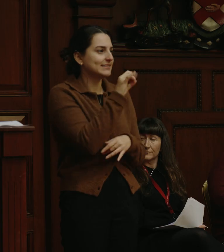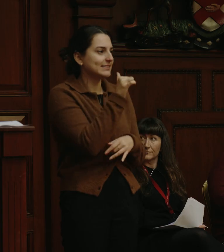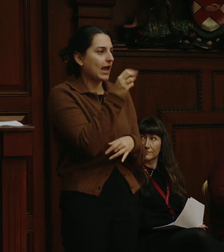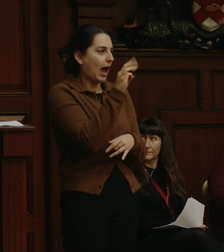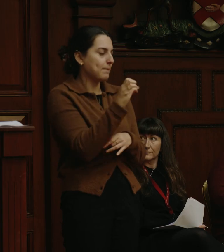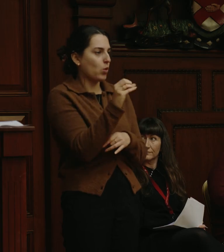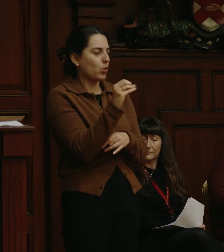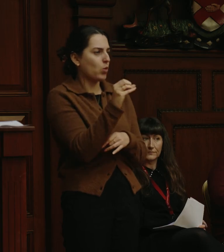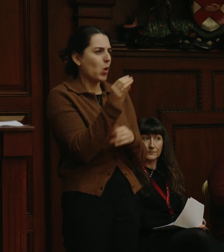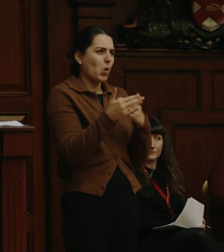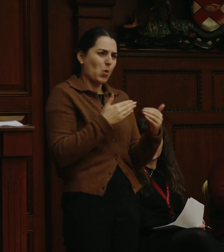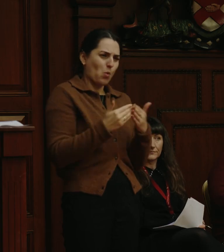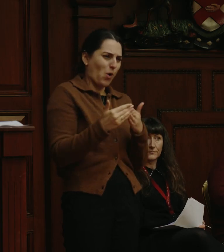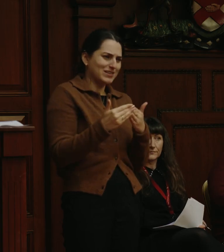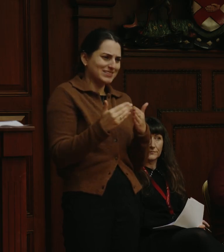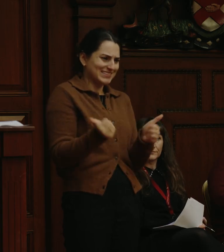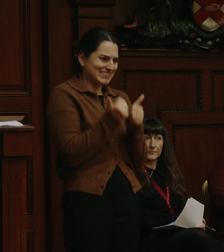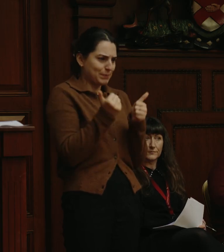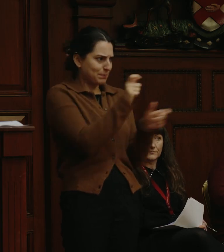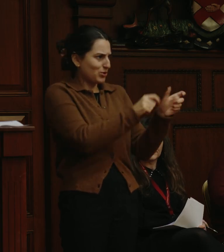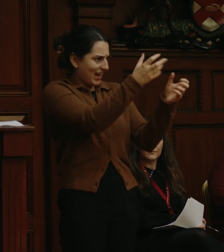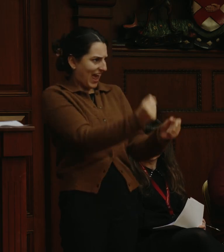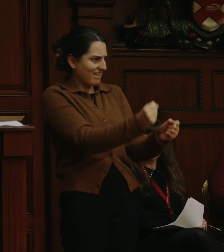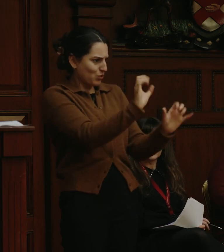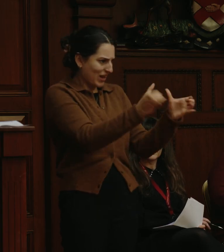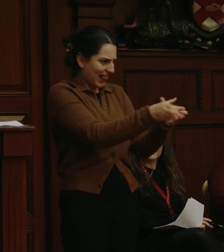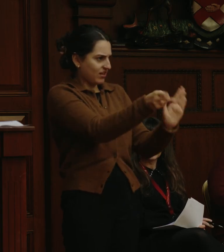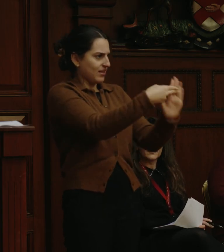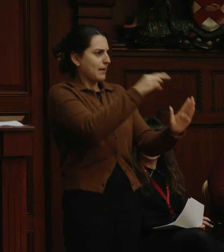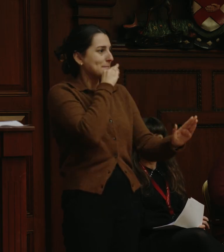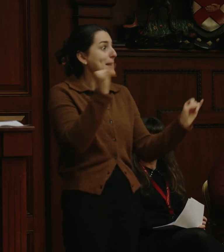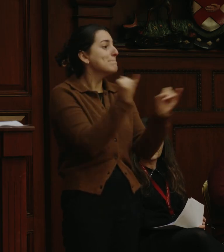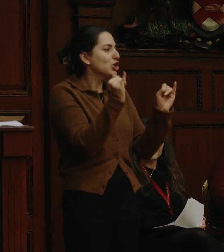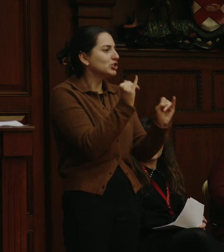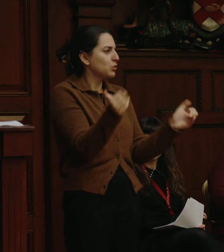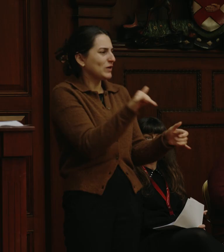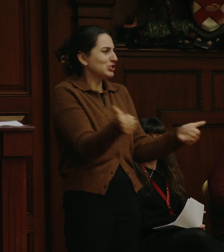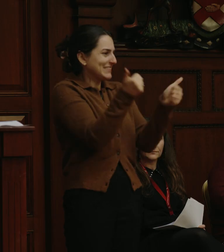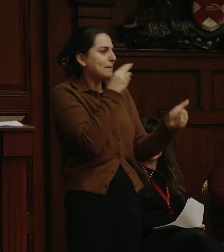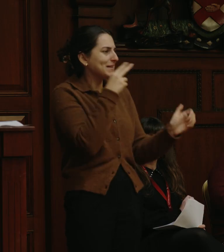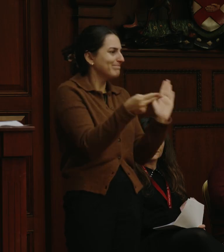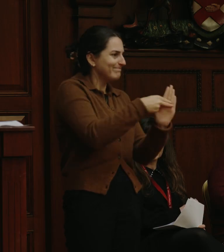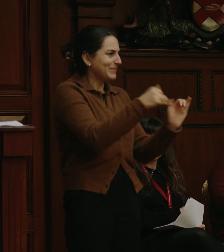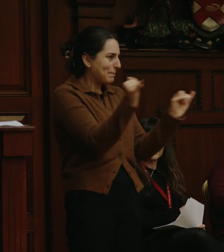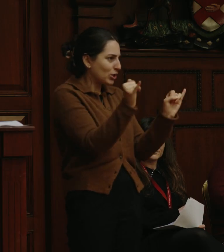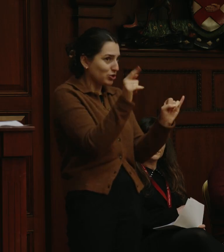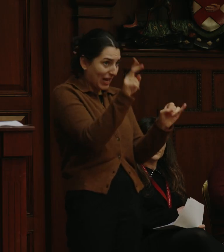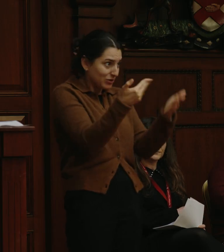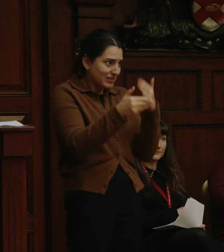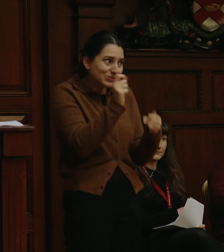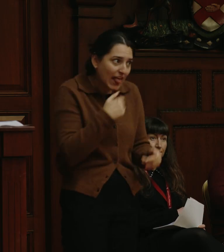conditions or symptoms did patients have that were classified as emergencies when they were presenting for admission, or is it possible to